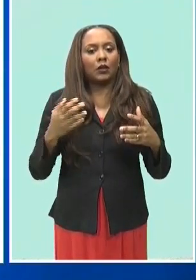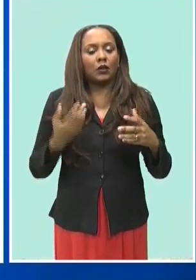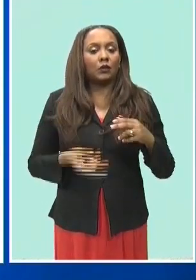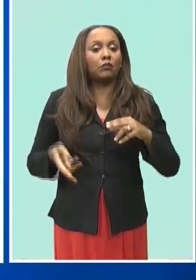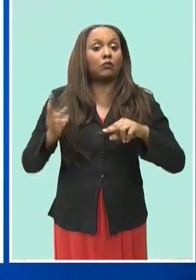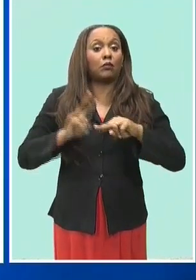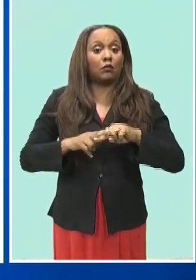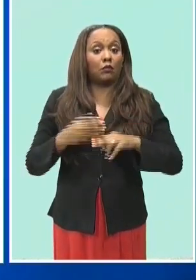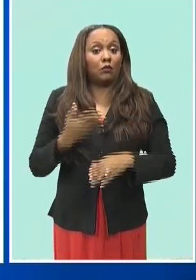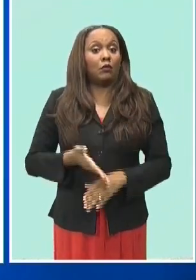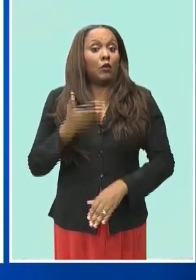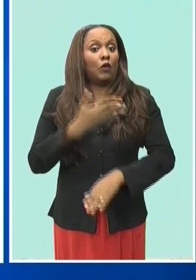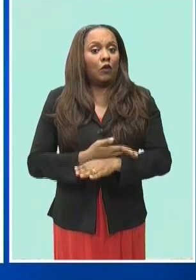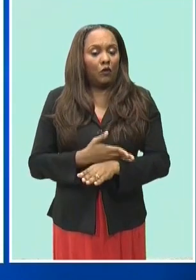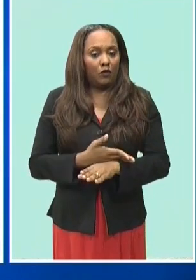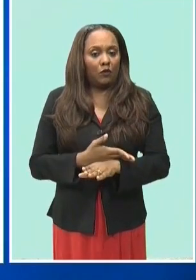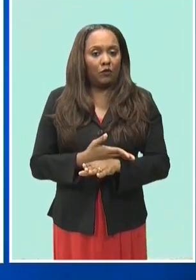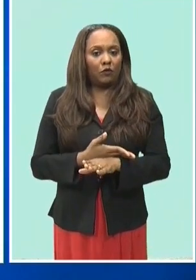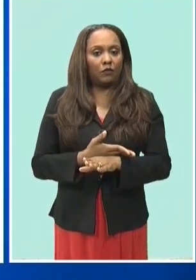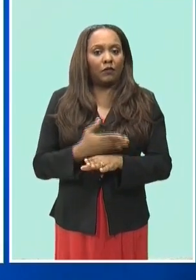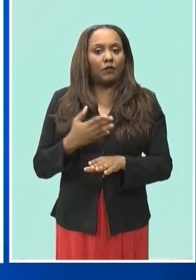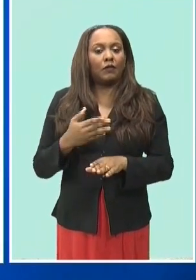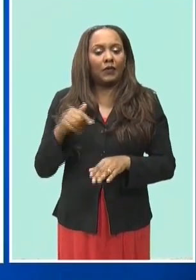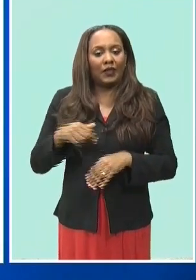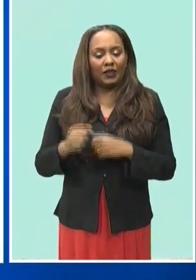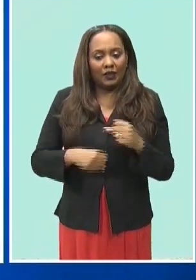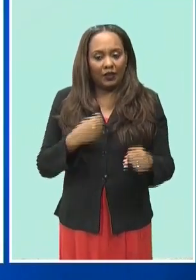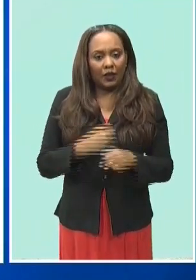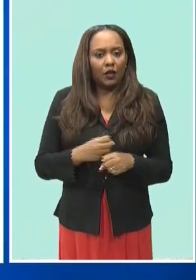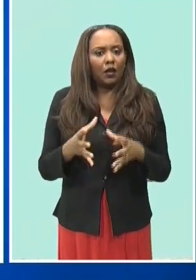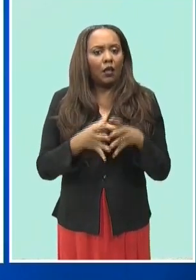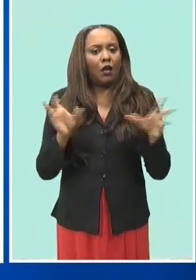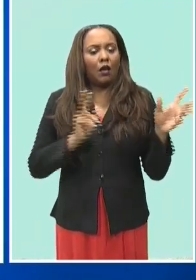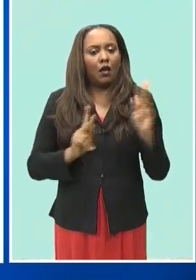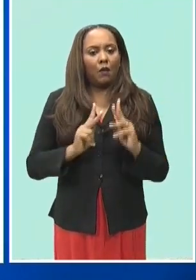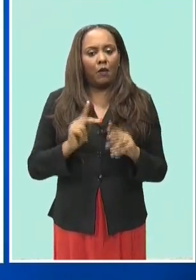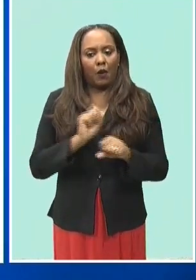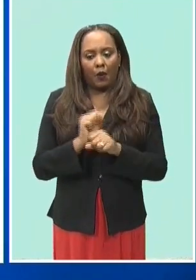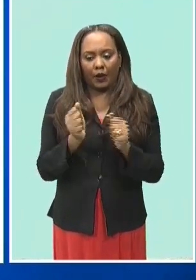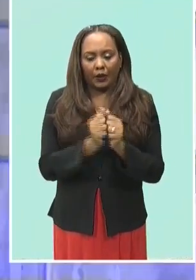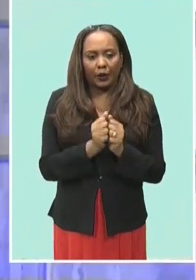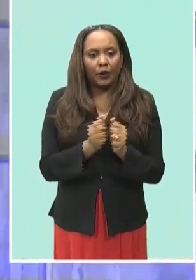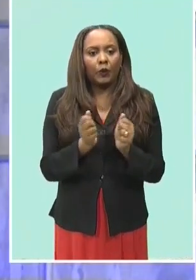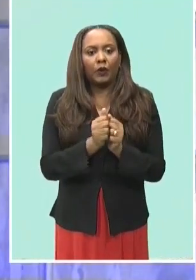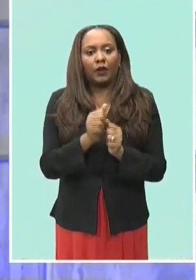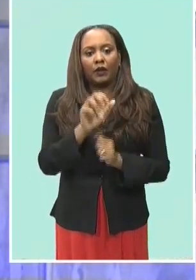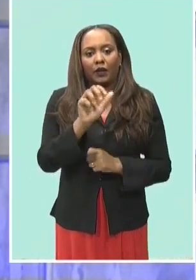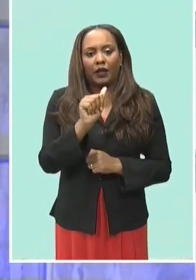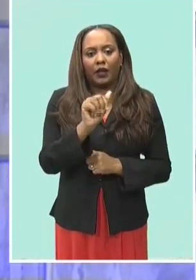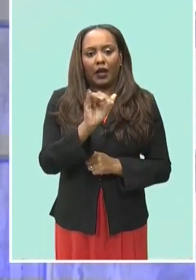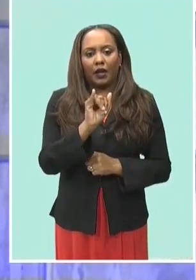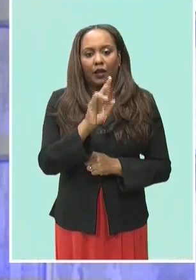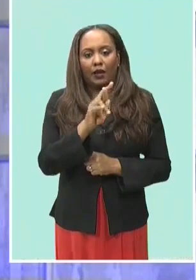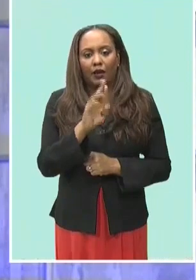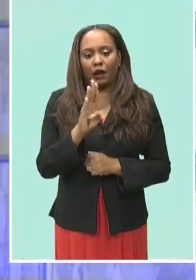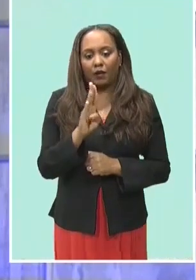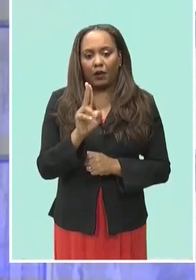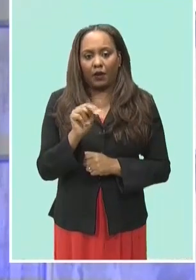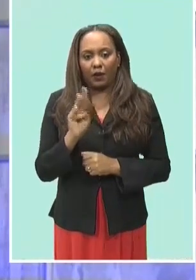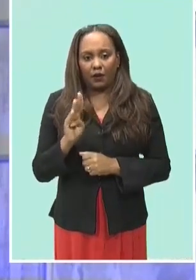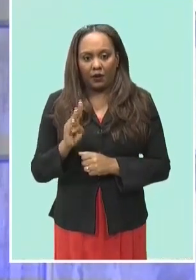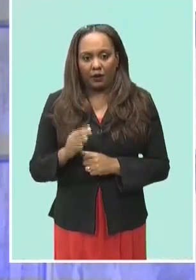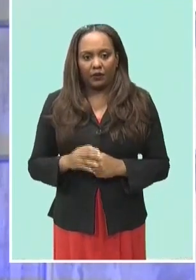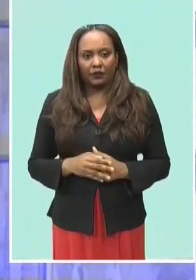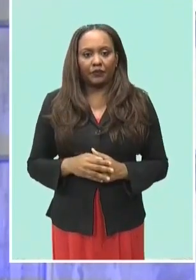opened, people up to Airbnb so that persons can get more access. The Grand Bahama Power Company